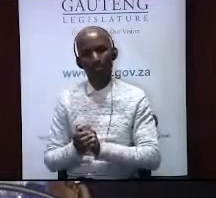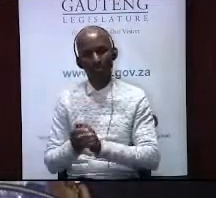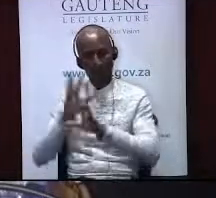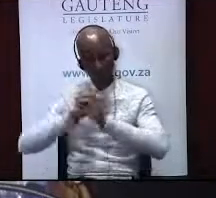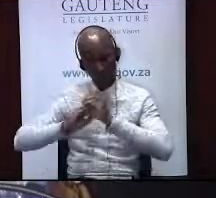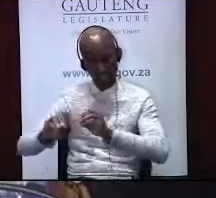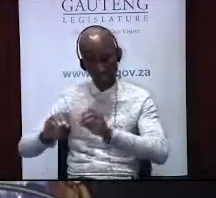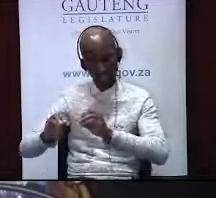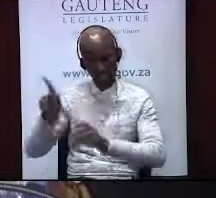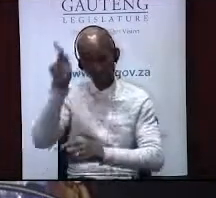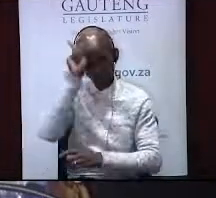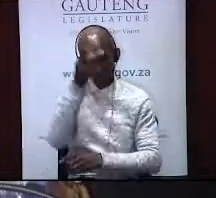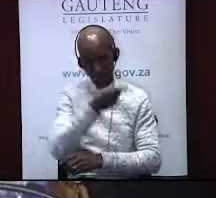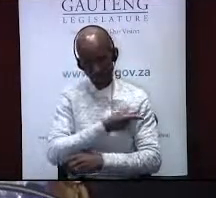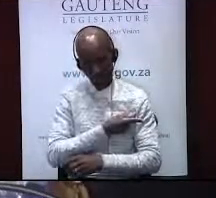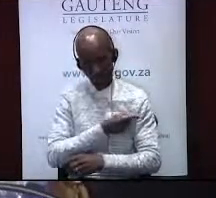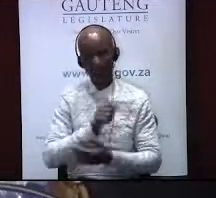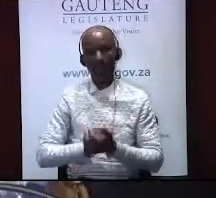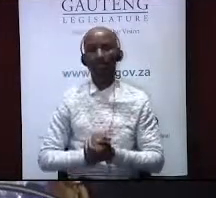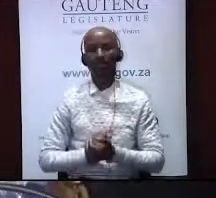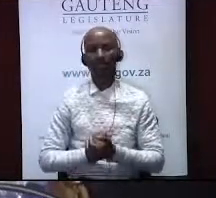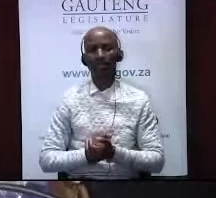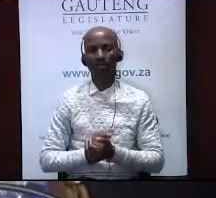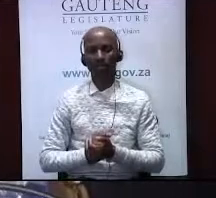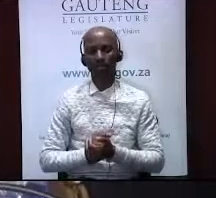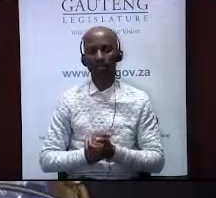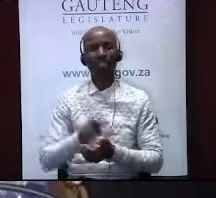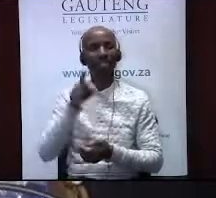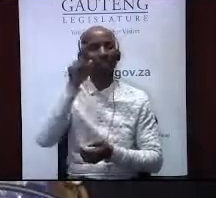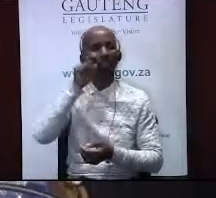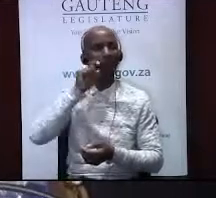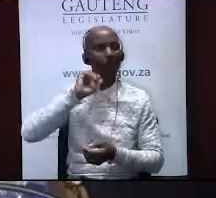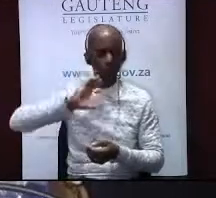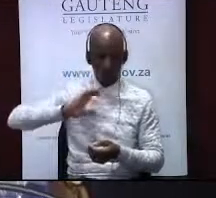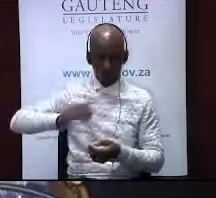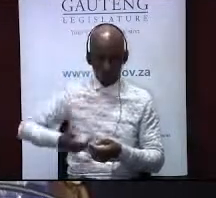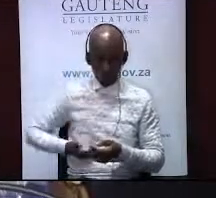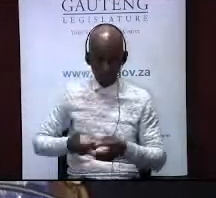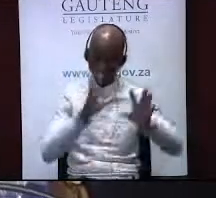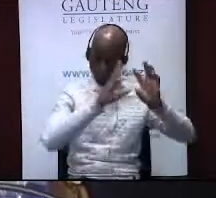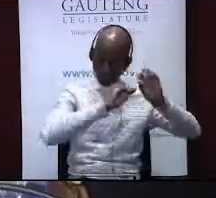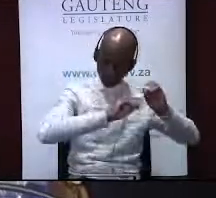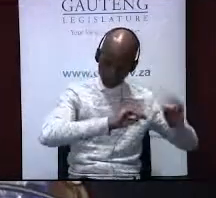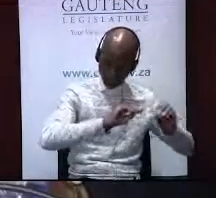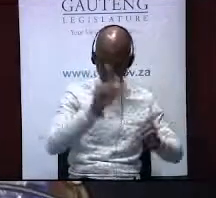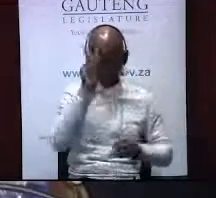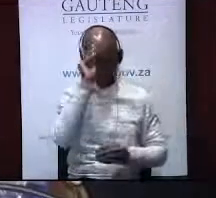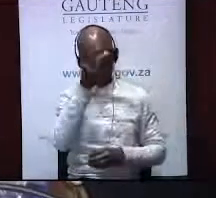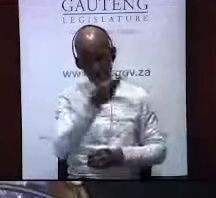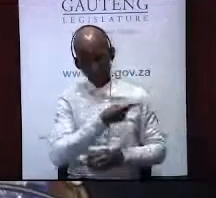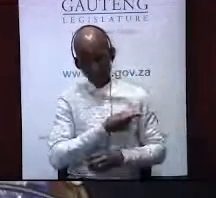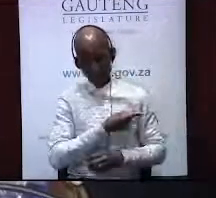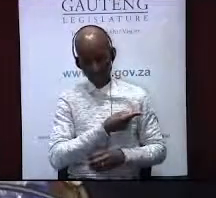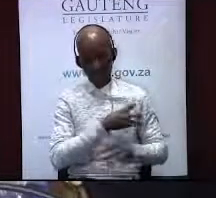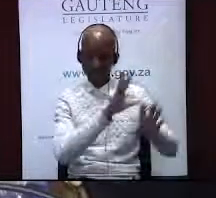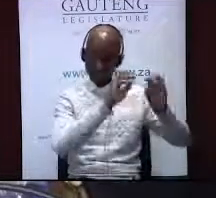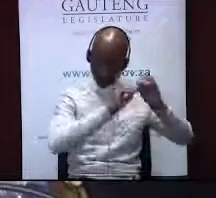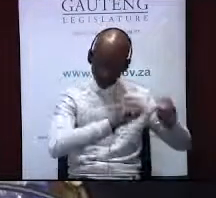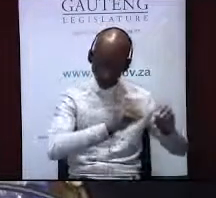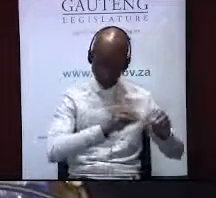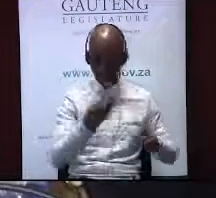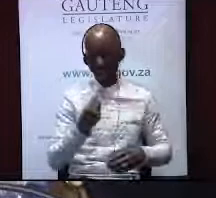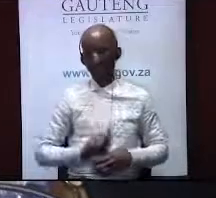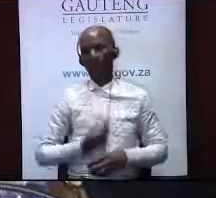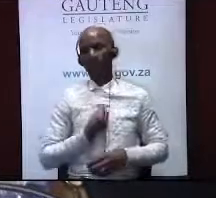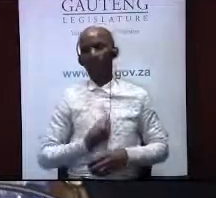Teach your daughters. But older women teach daughters, their daughters. Teach younger